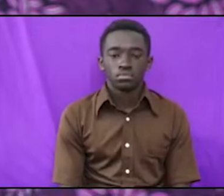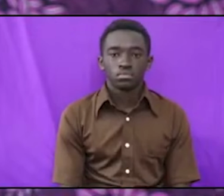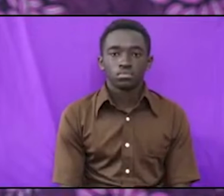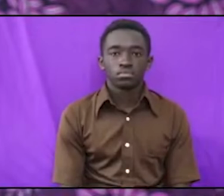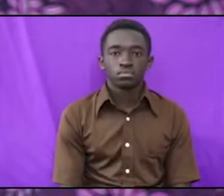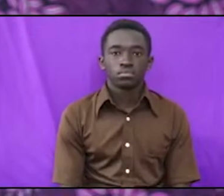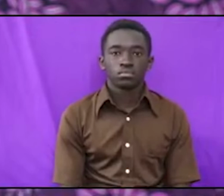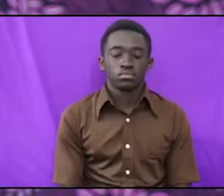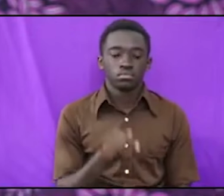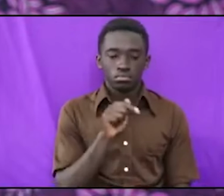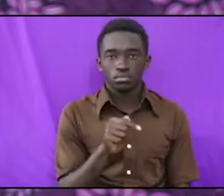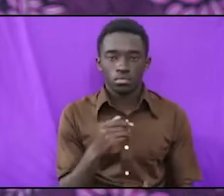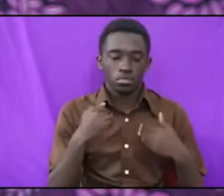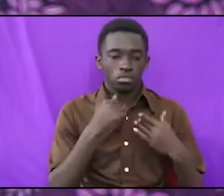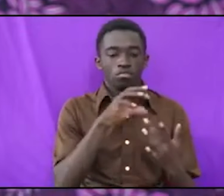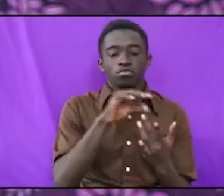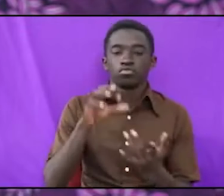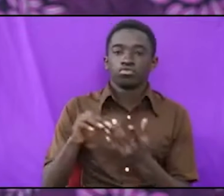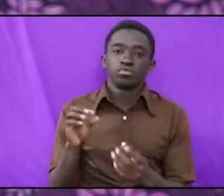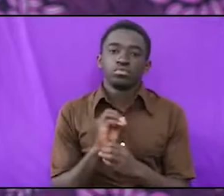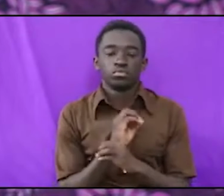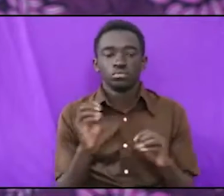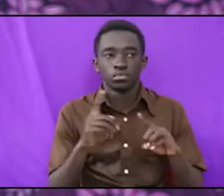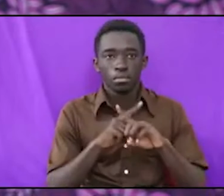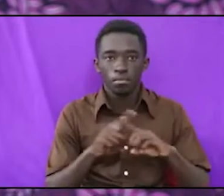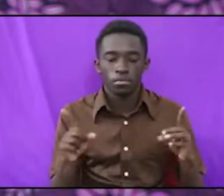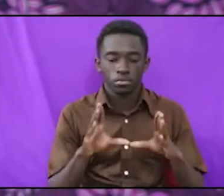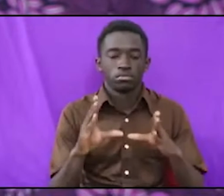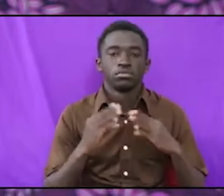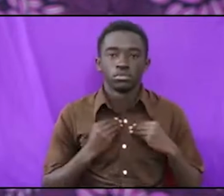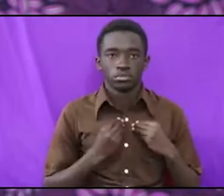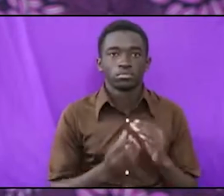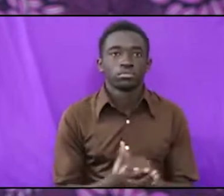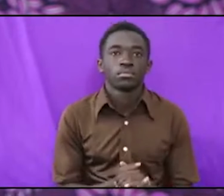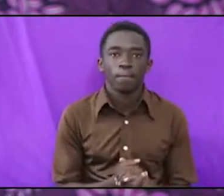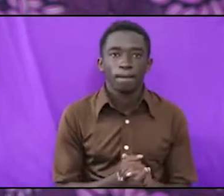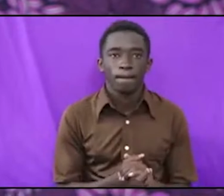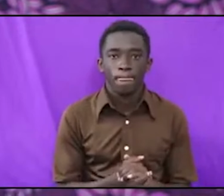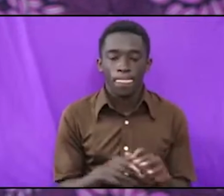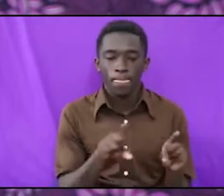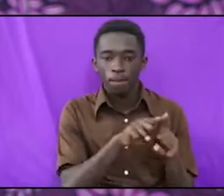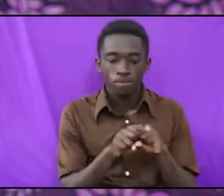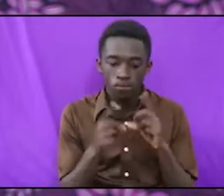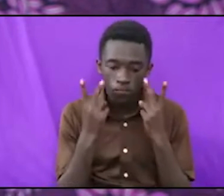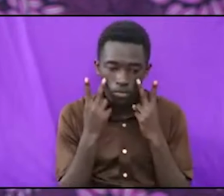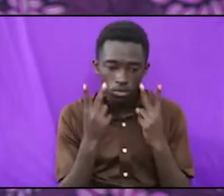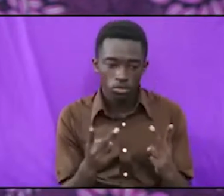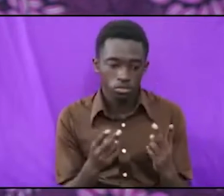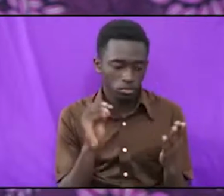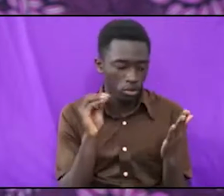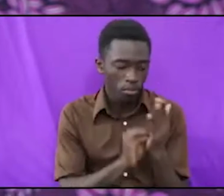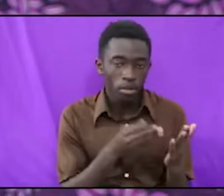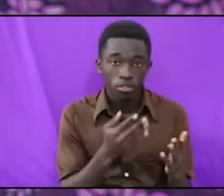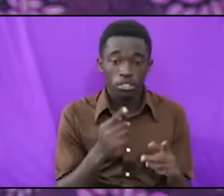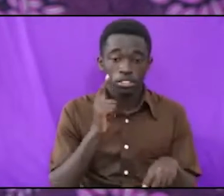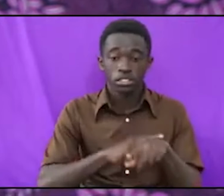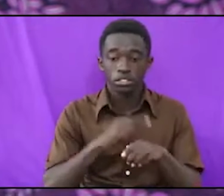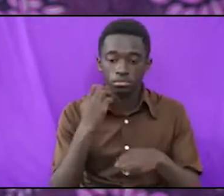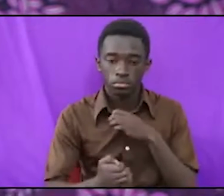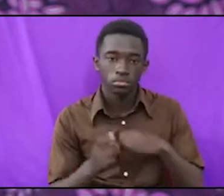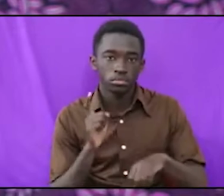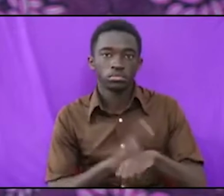no choice but to accept. And it's recorded that at the end of their time, when they were